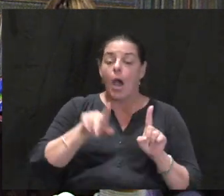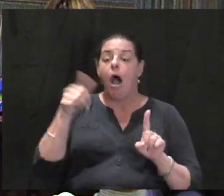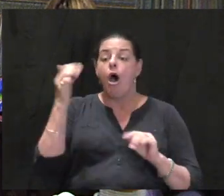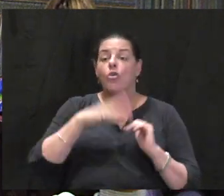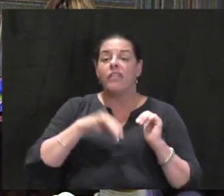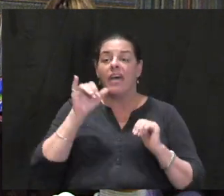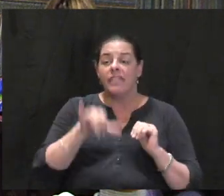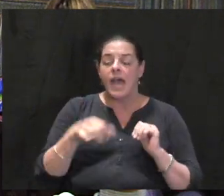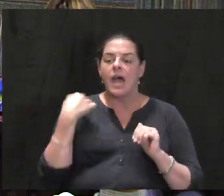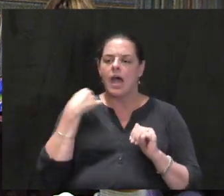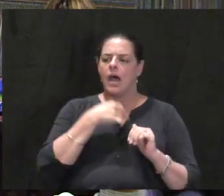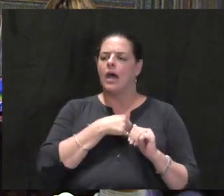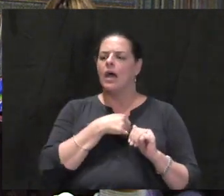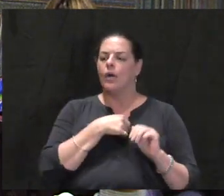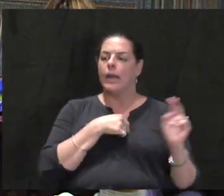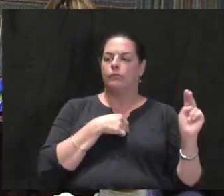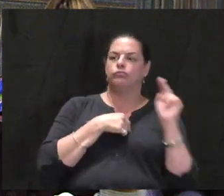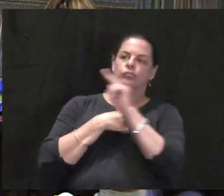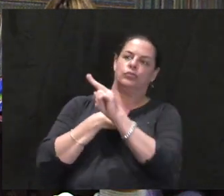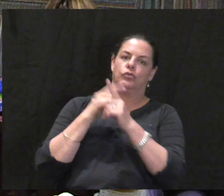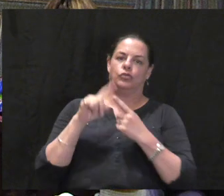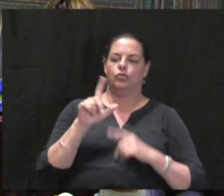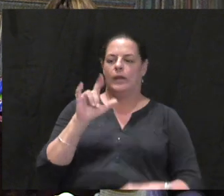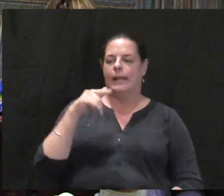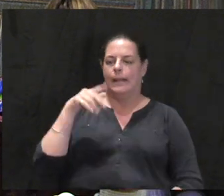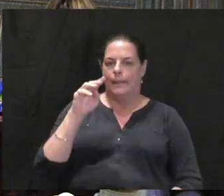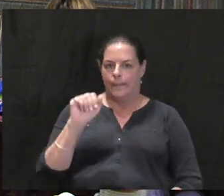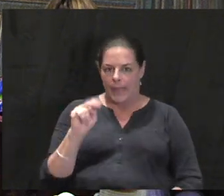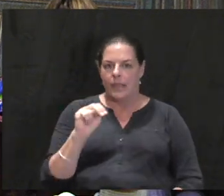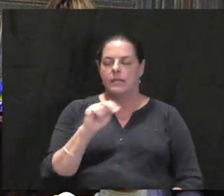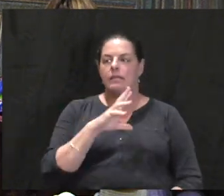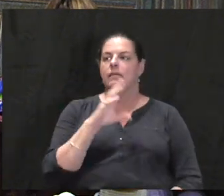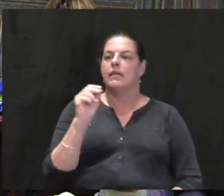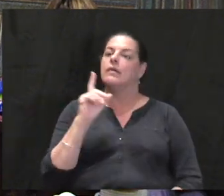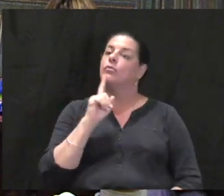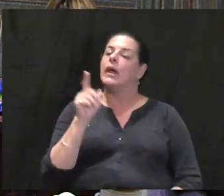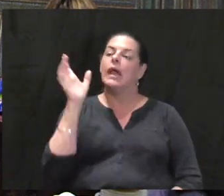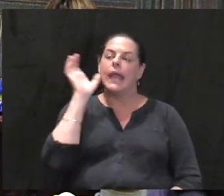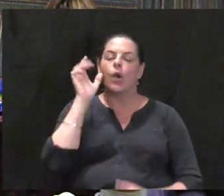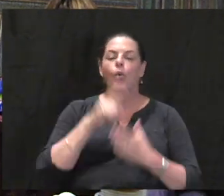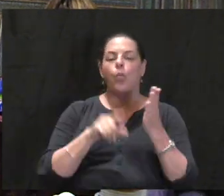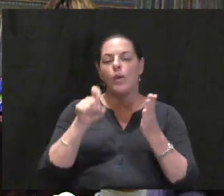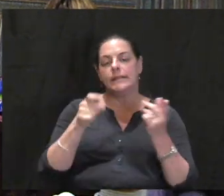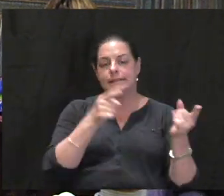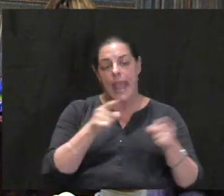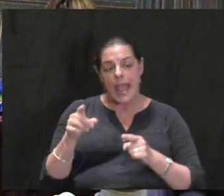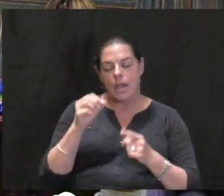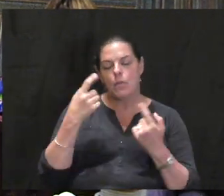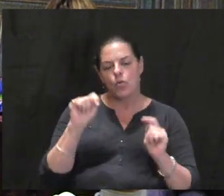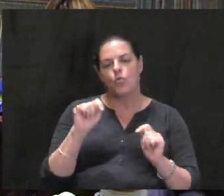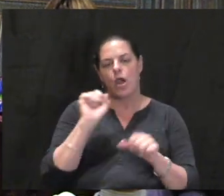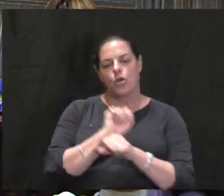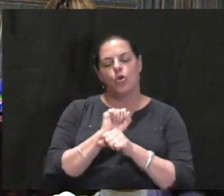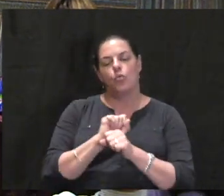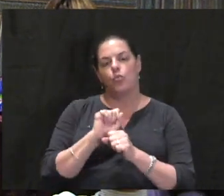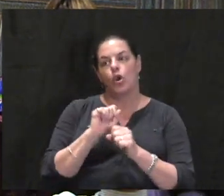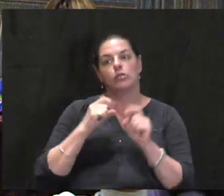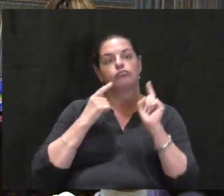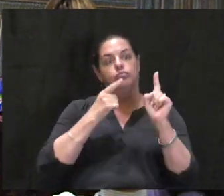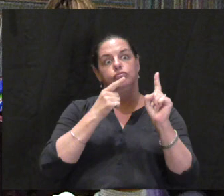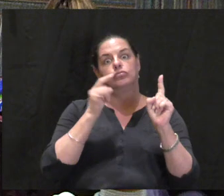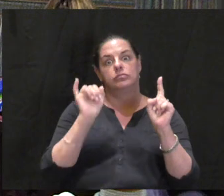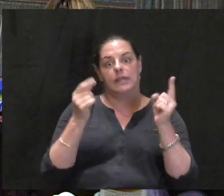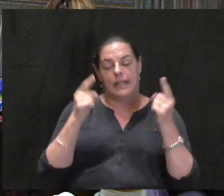So I'll let Sue share, and then we're going to have a special person that has utilized our services, one of our parents who